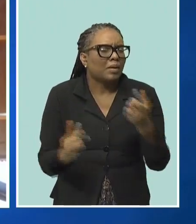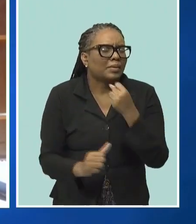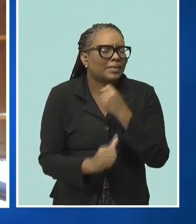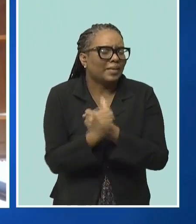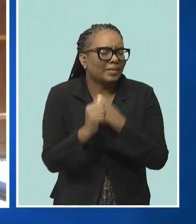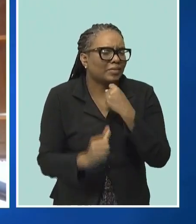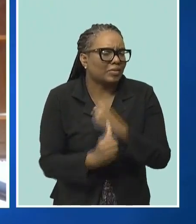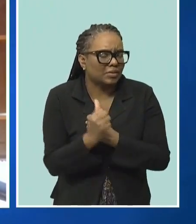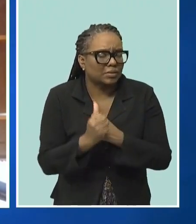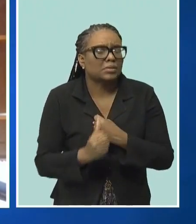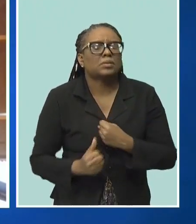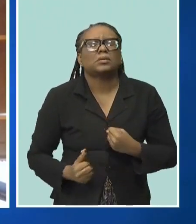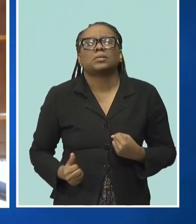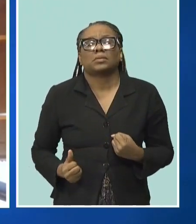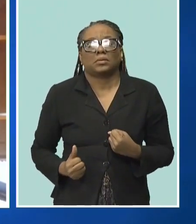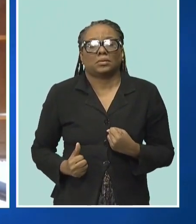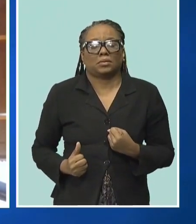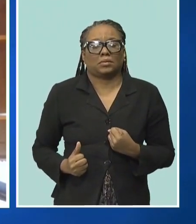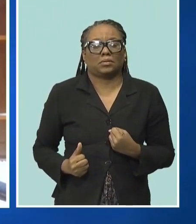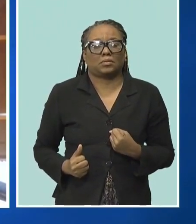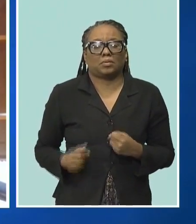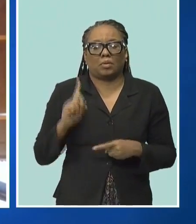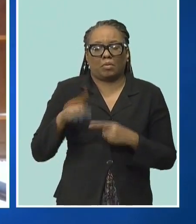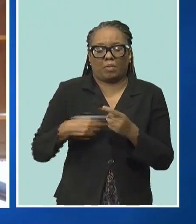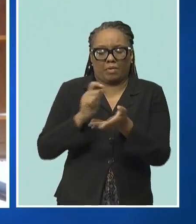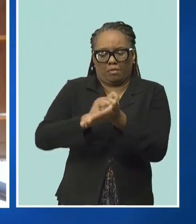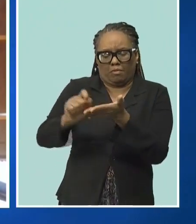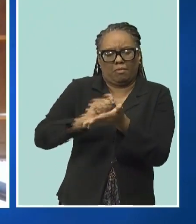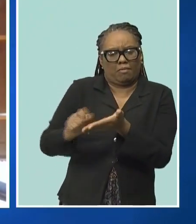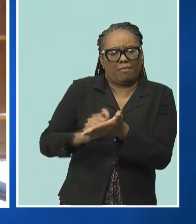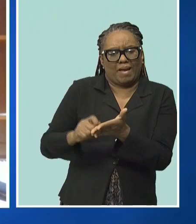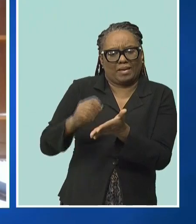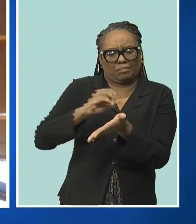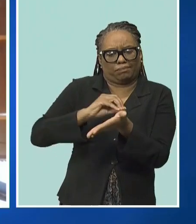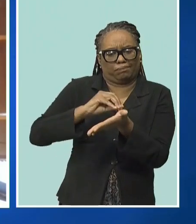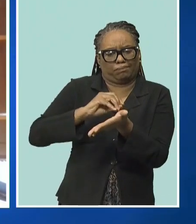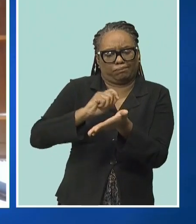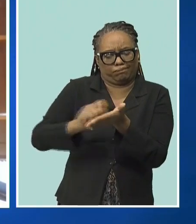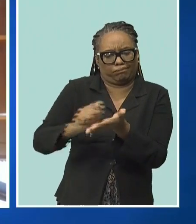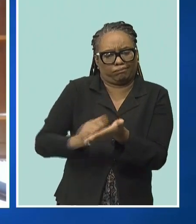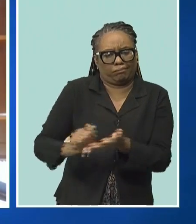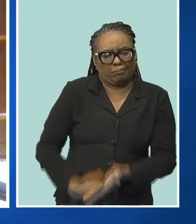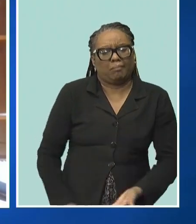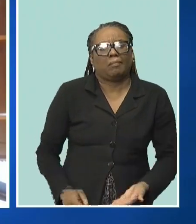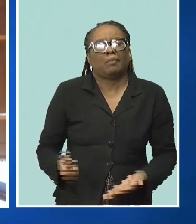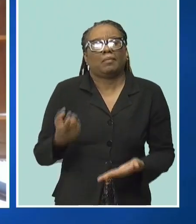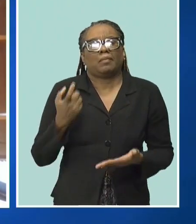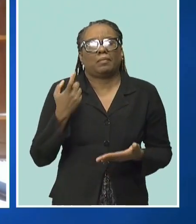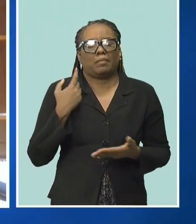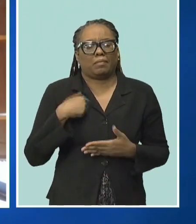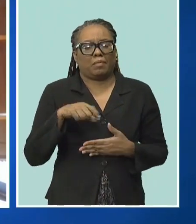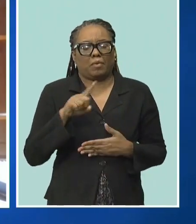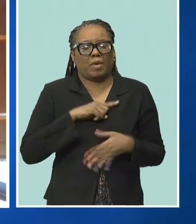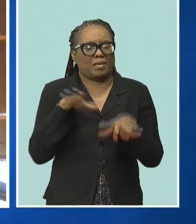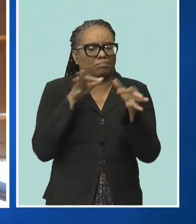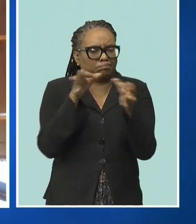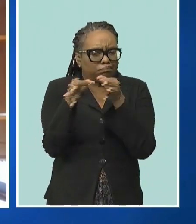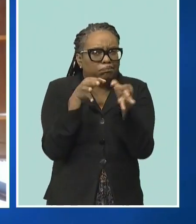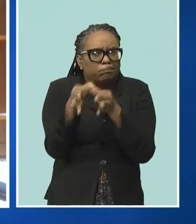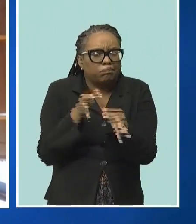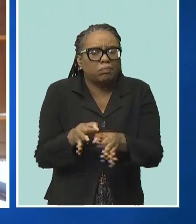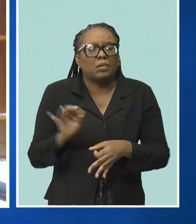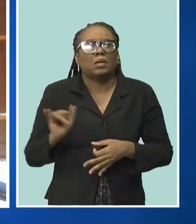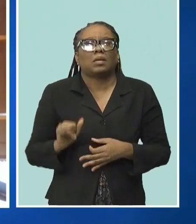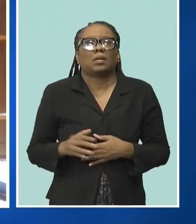make sure that in the regulation, we spoke to some specific definitions,